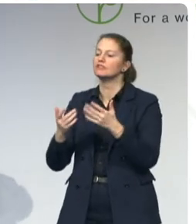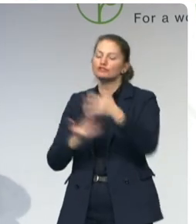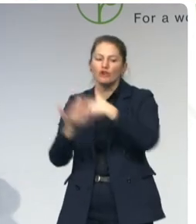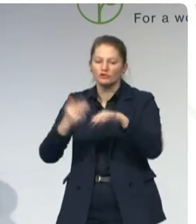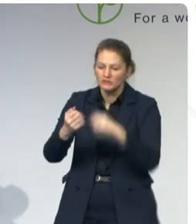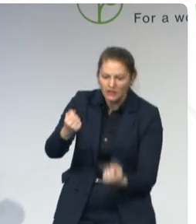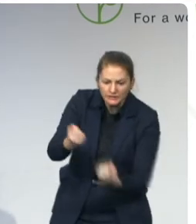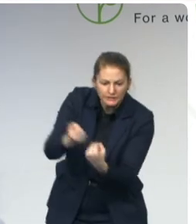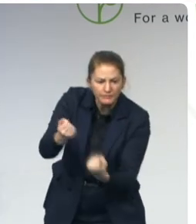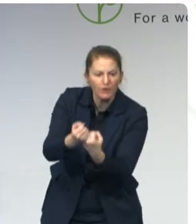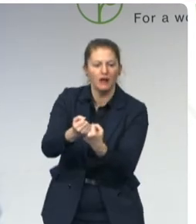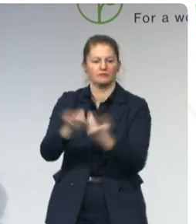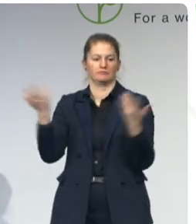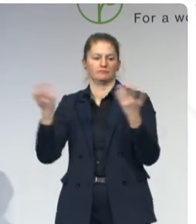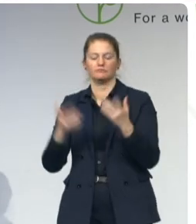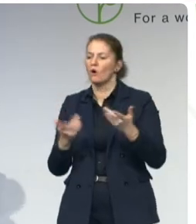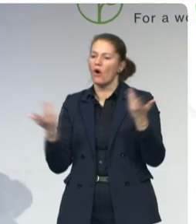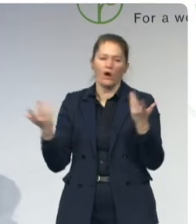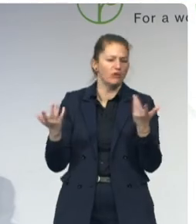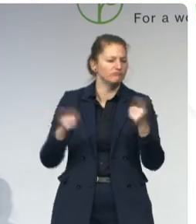joint activities with the local community.